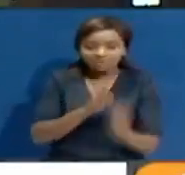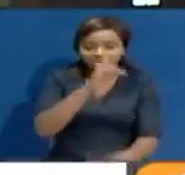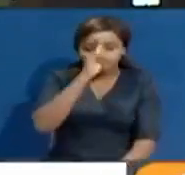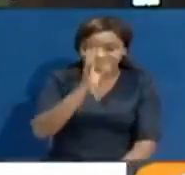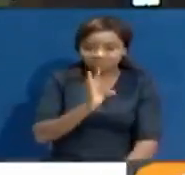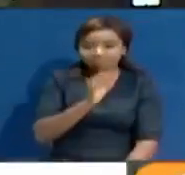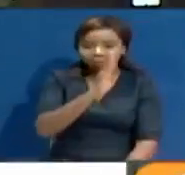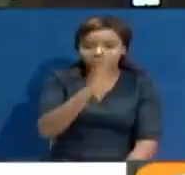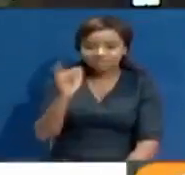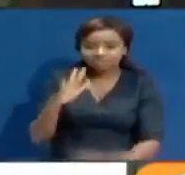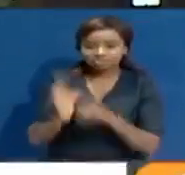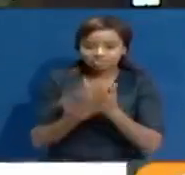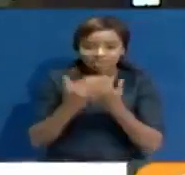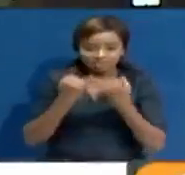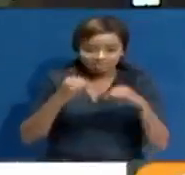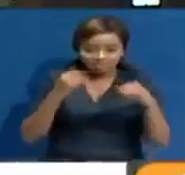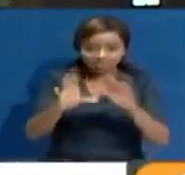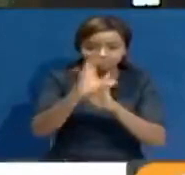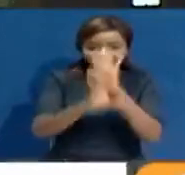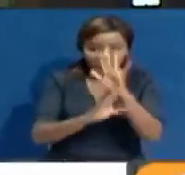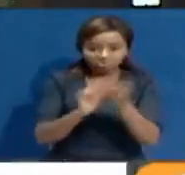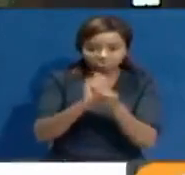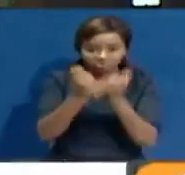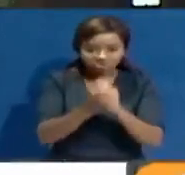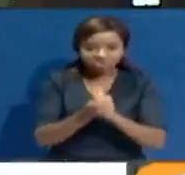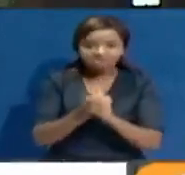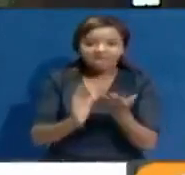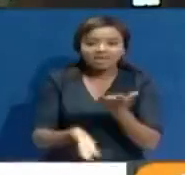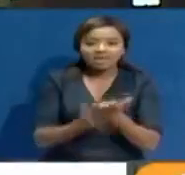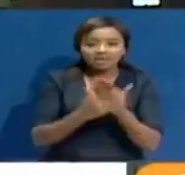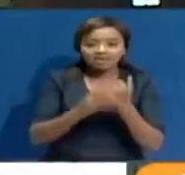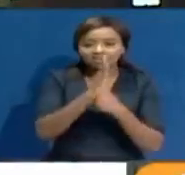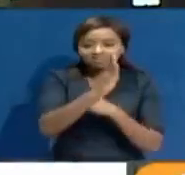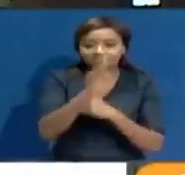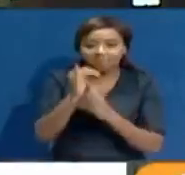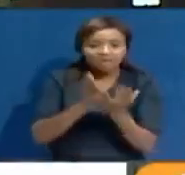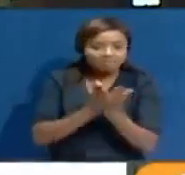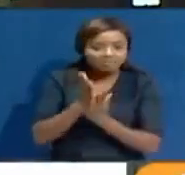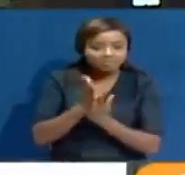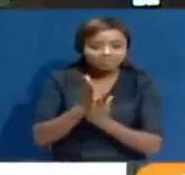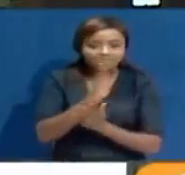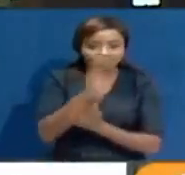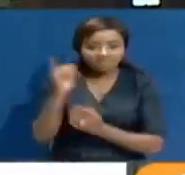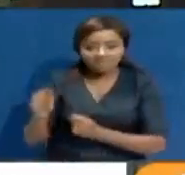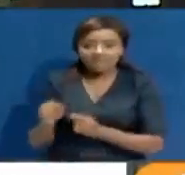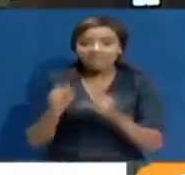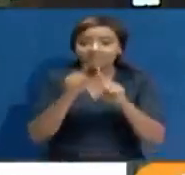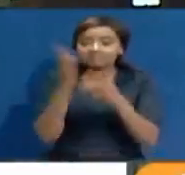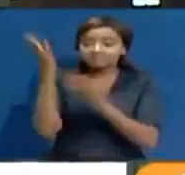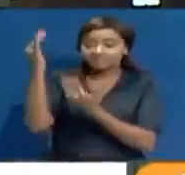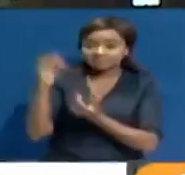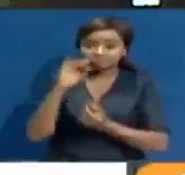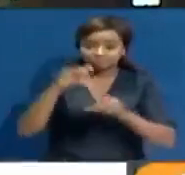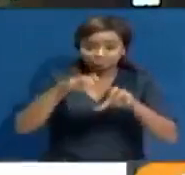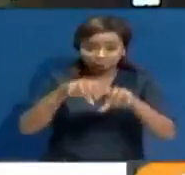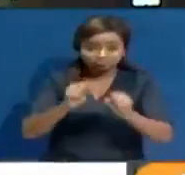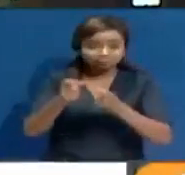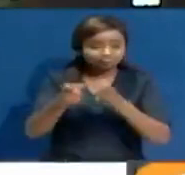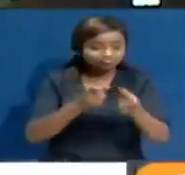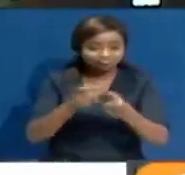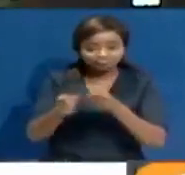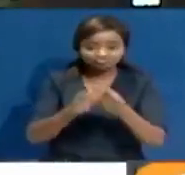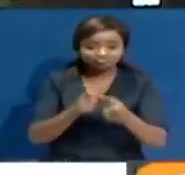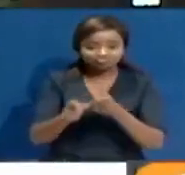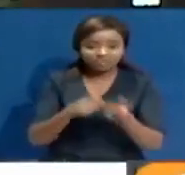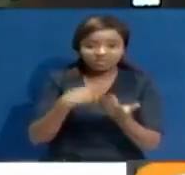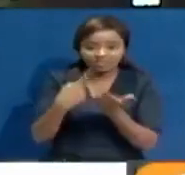way for the implementation of the proposed constitutional changes under the Building Bridges Initiative are expected to dominate the first